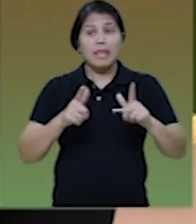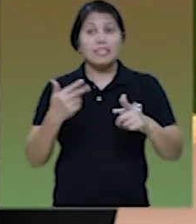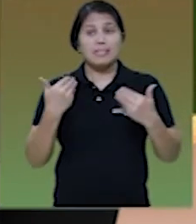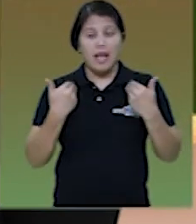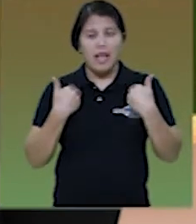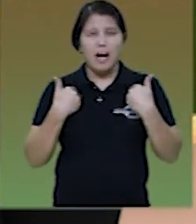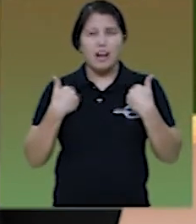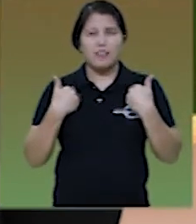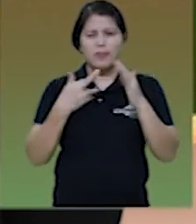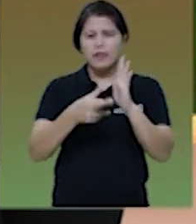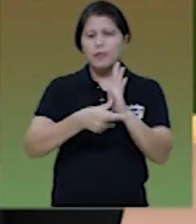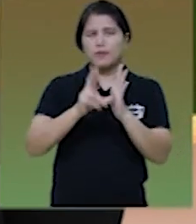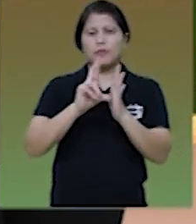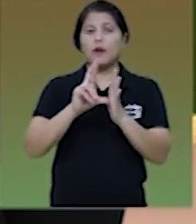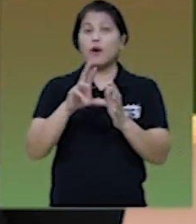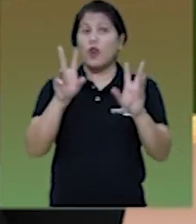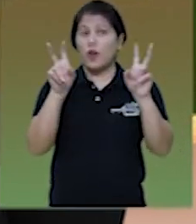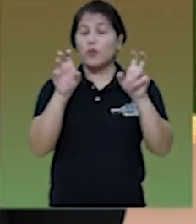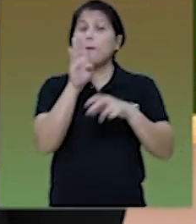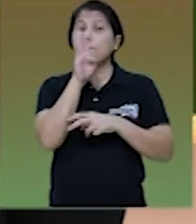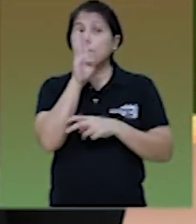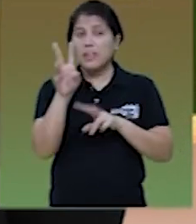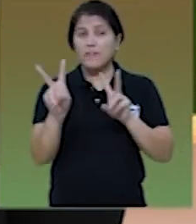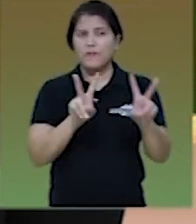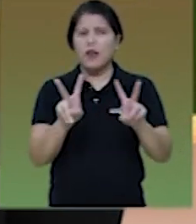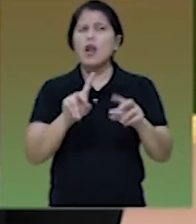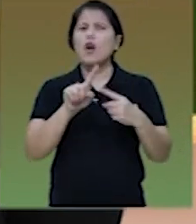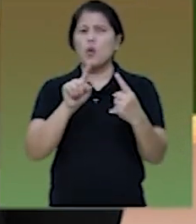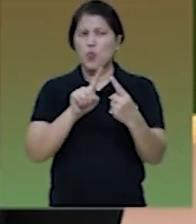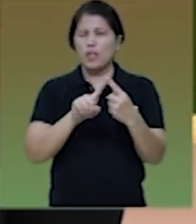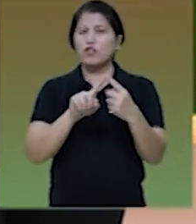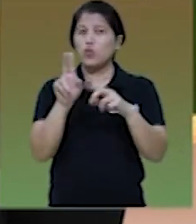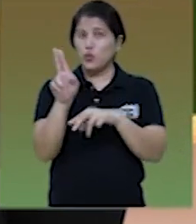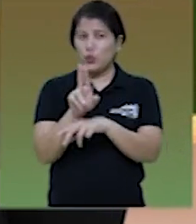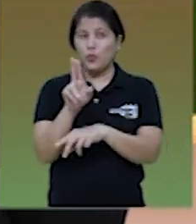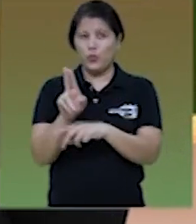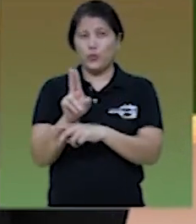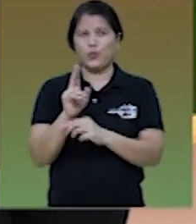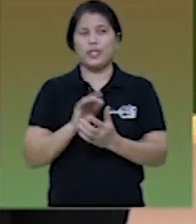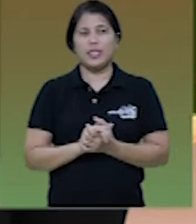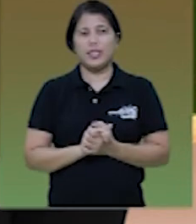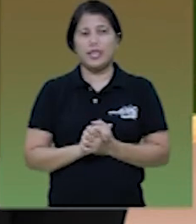Let's have a recap of the be verbs and when they are used.